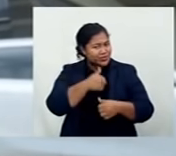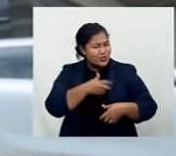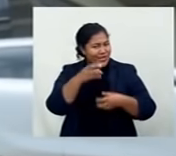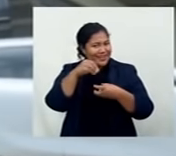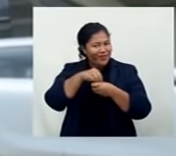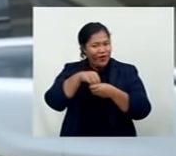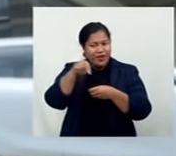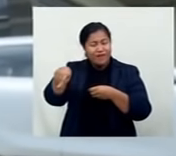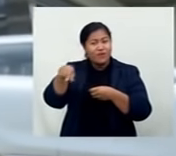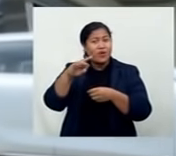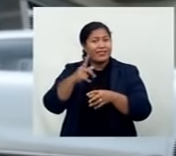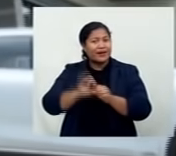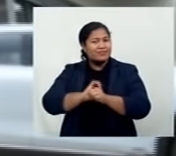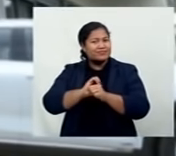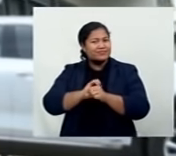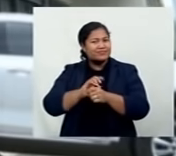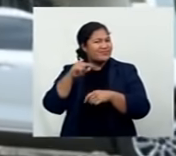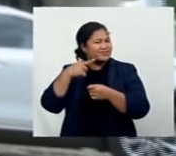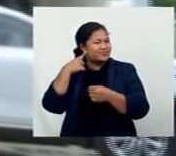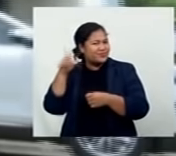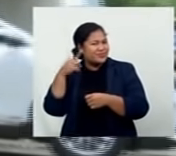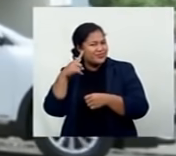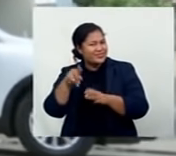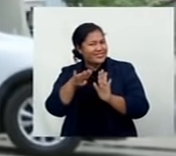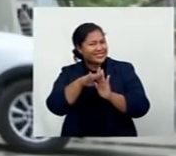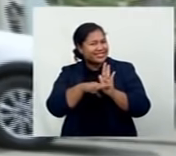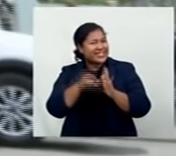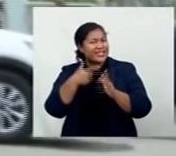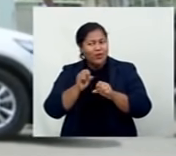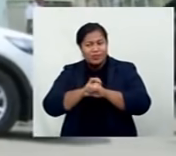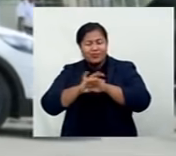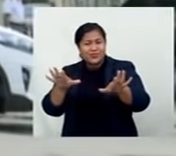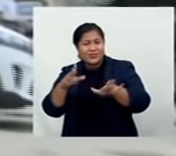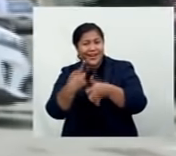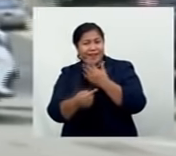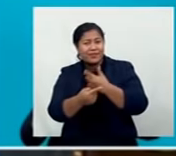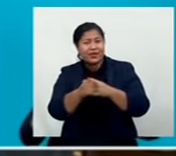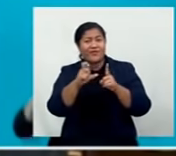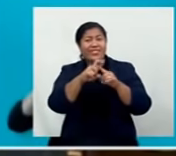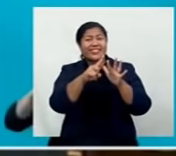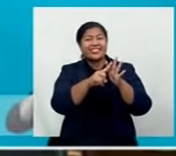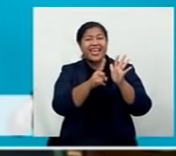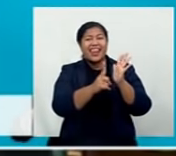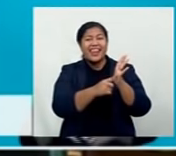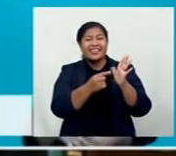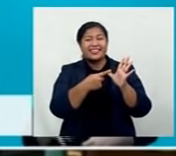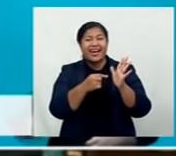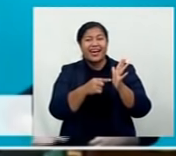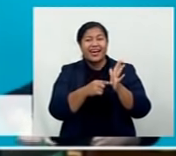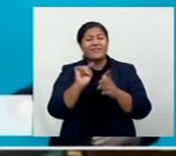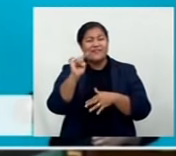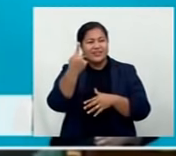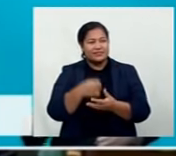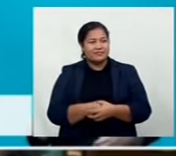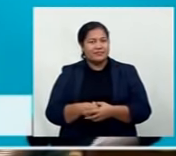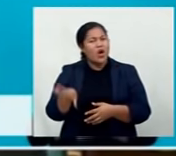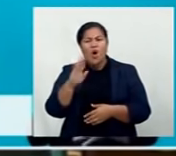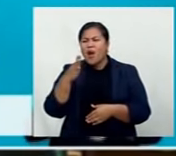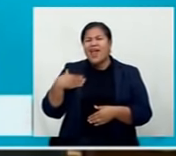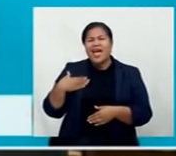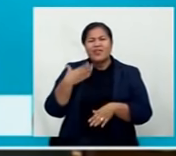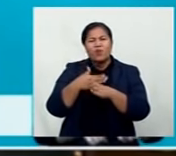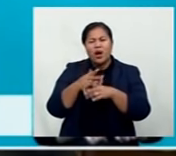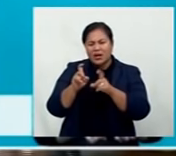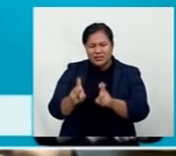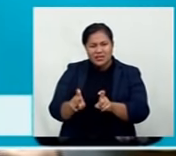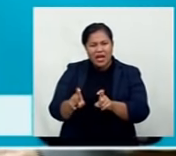in the alleged breaching of protocol that led to the initial outbreak of the Delta variant. All health workers, they remain within the facility.